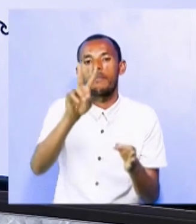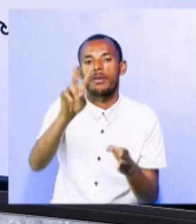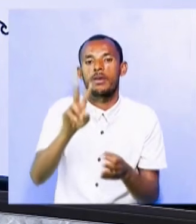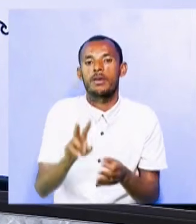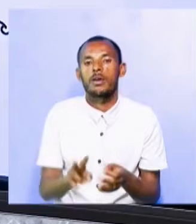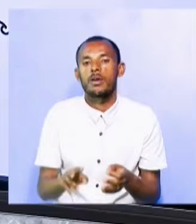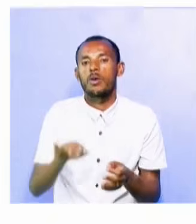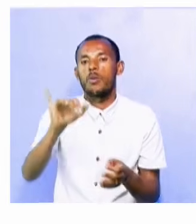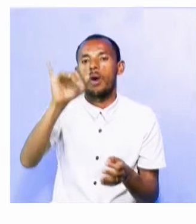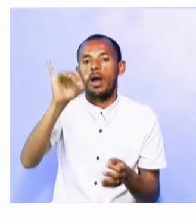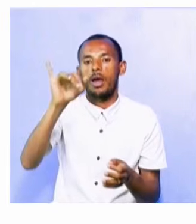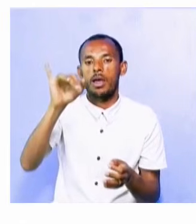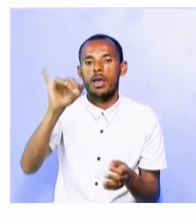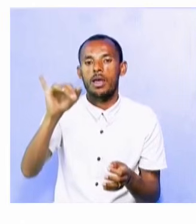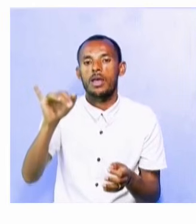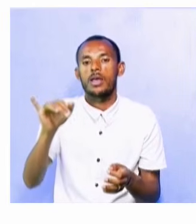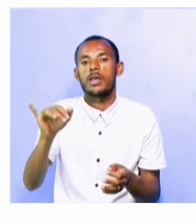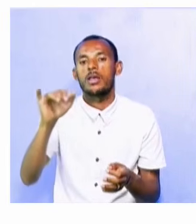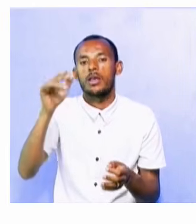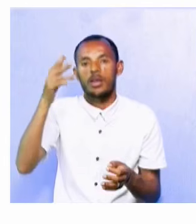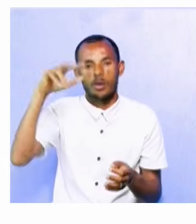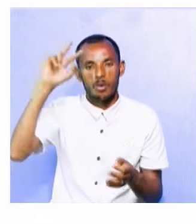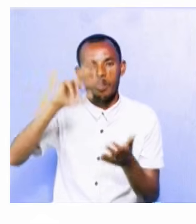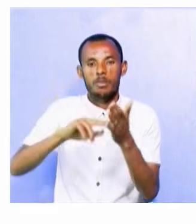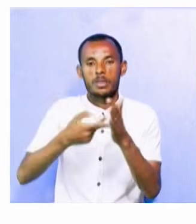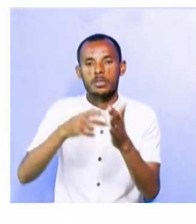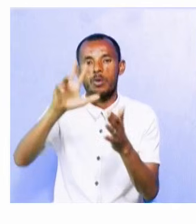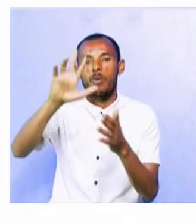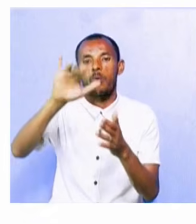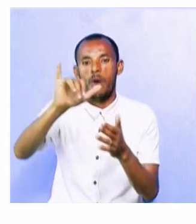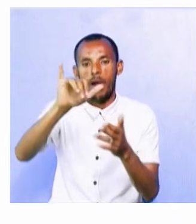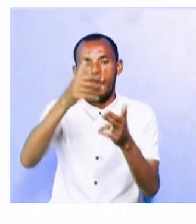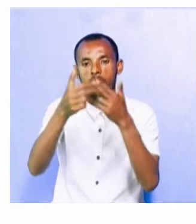y cube means y times y,